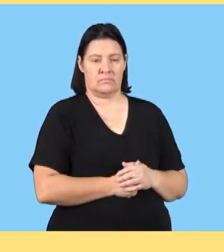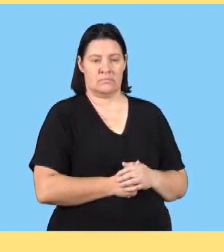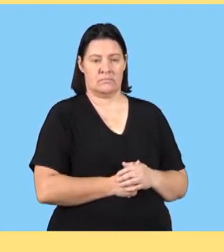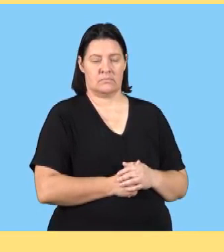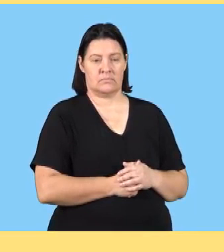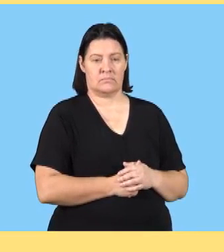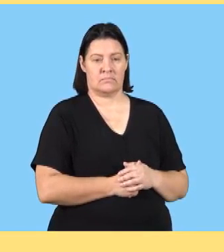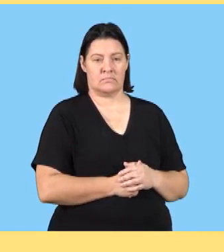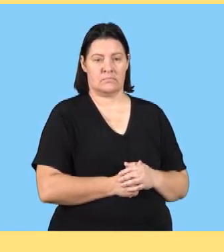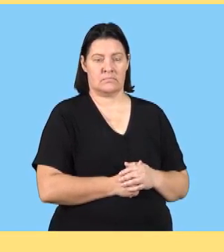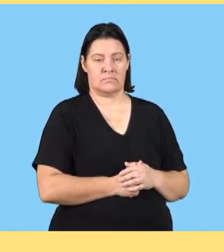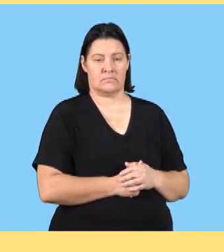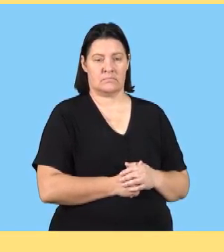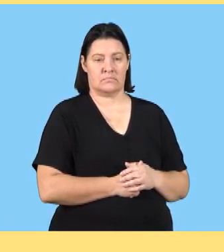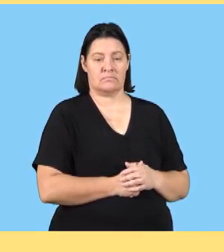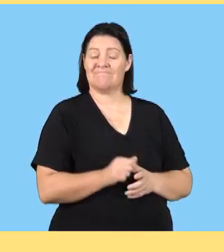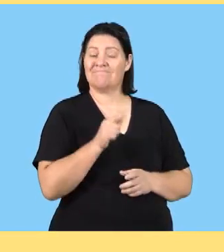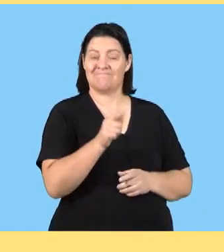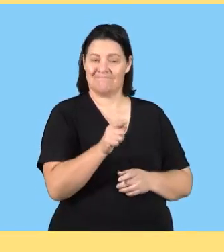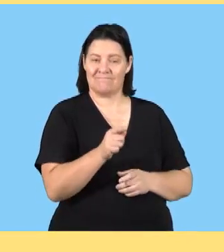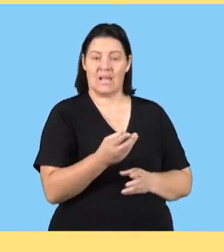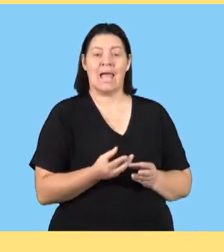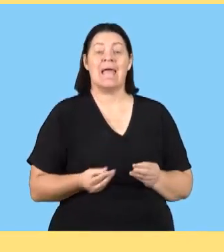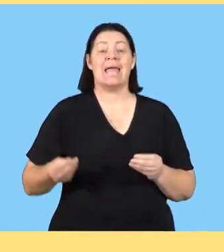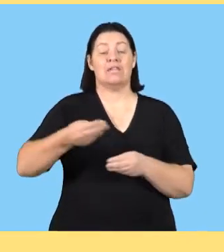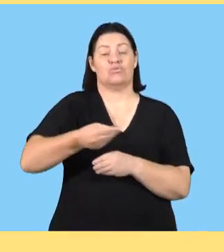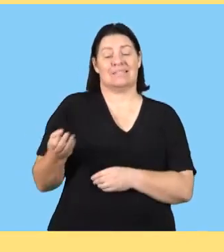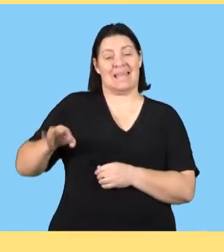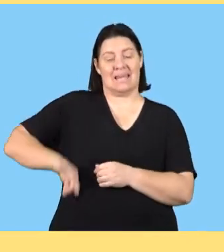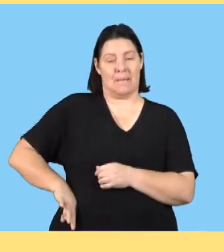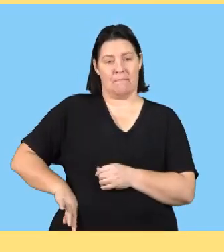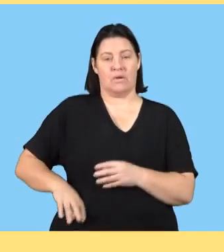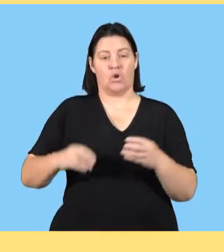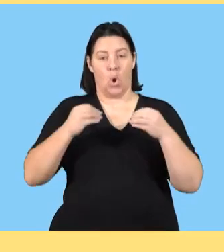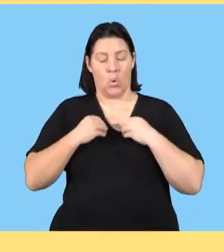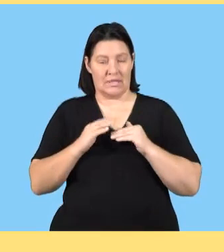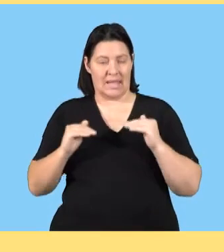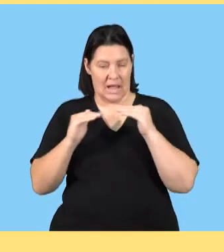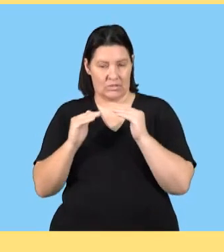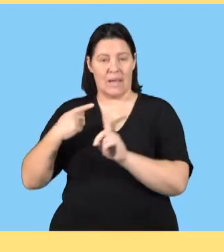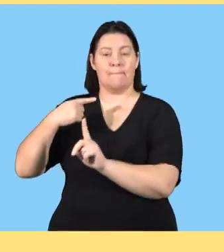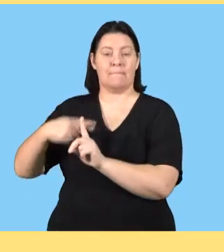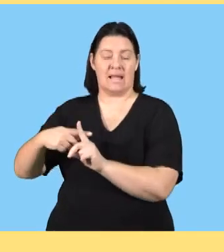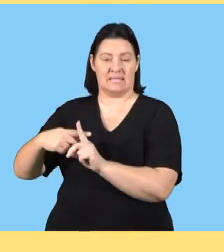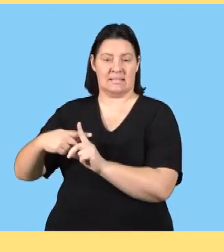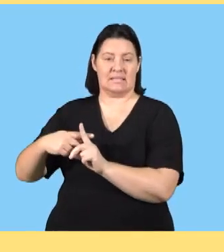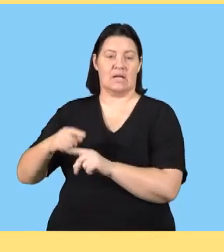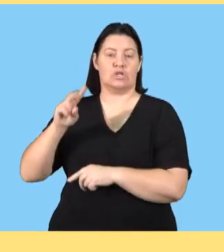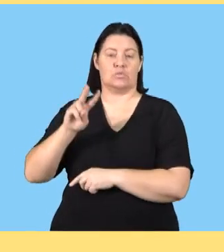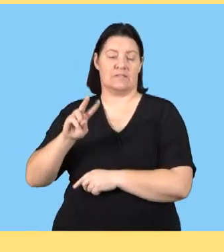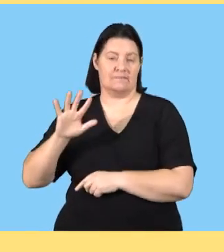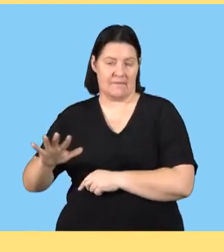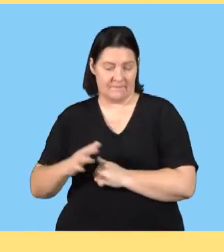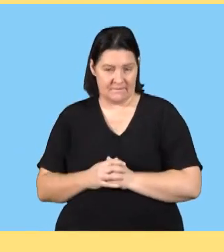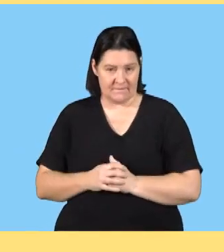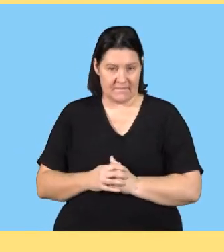overdue account. And this is interest income. So I'll come to my owner's equity plus